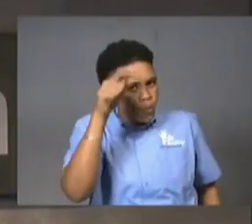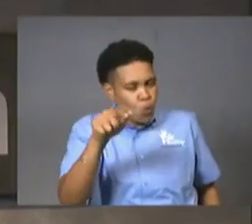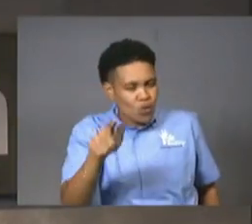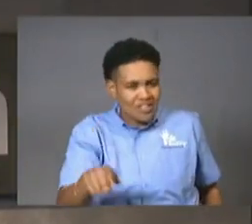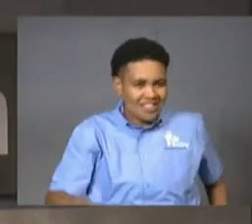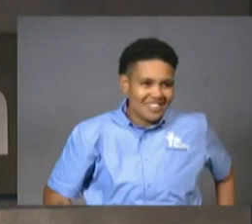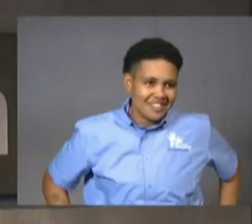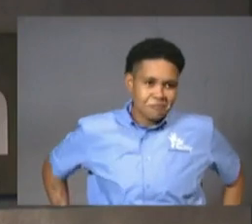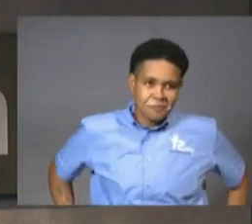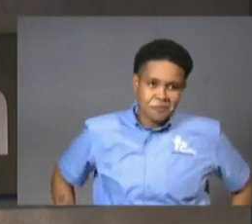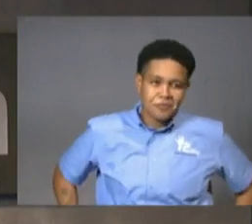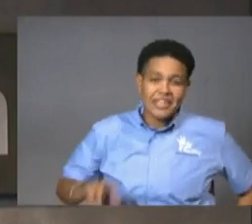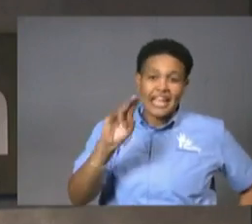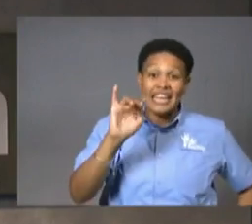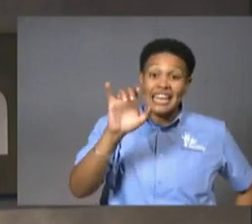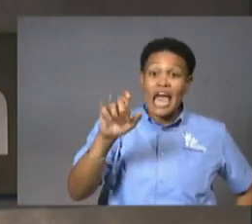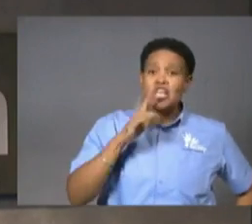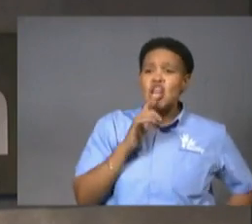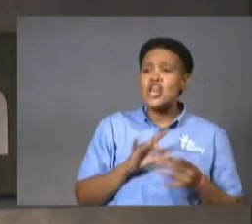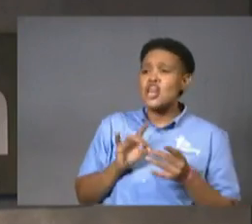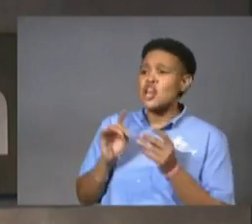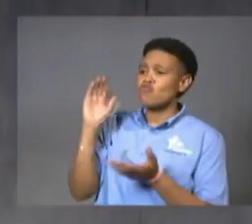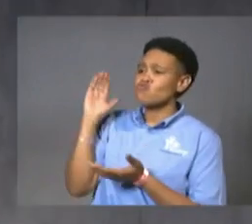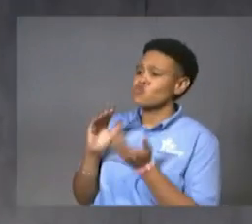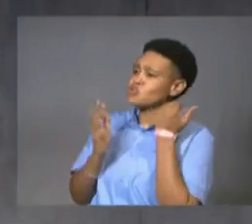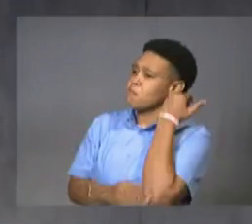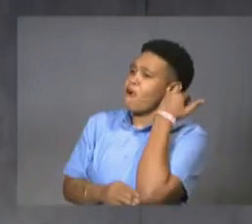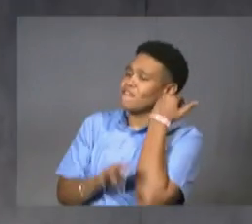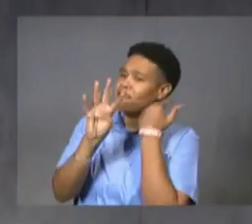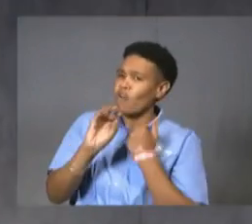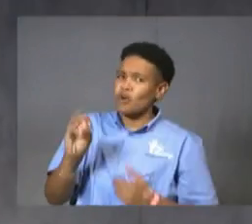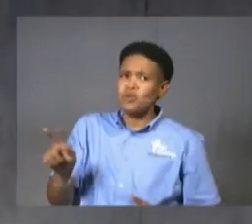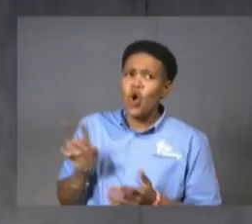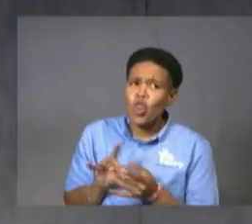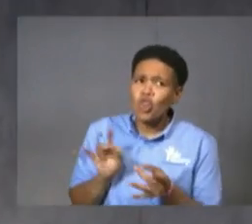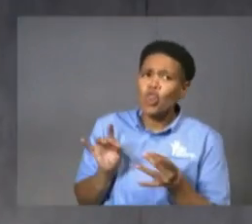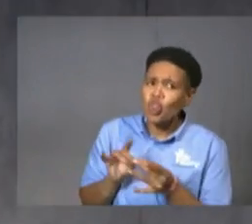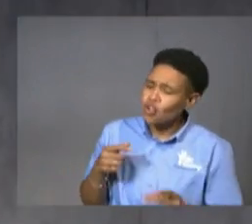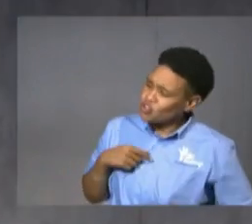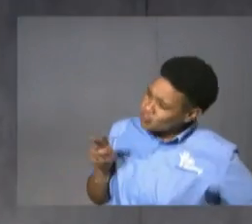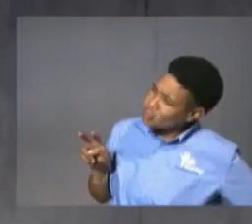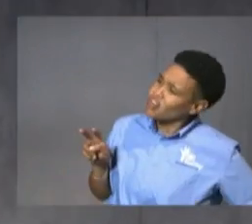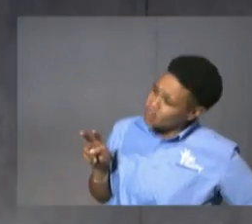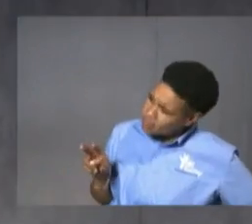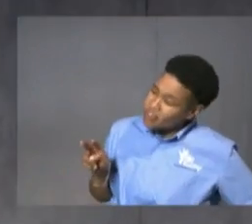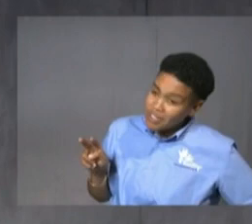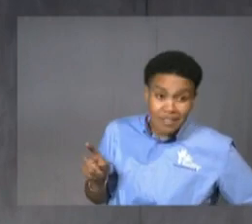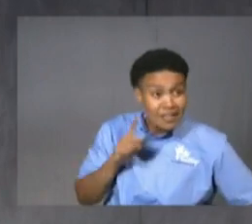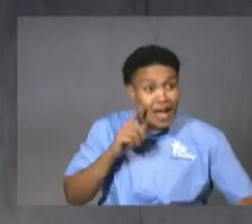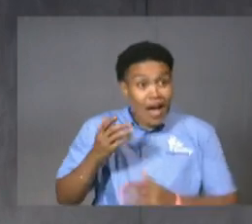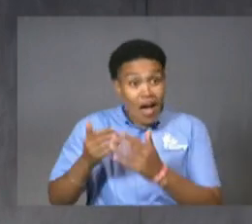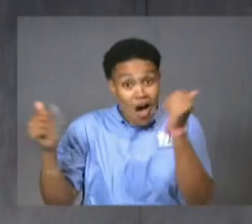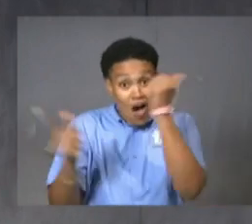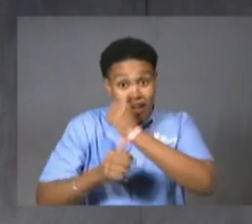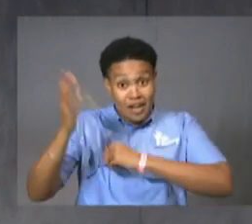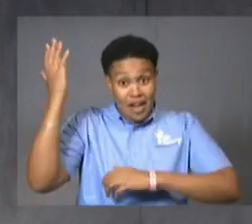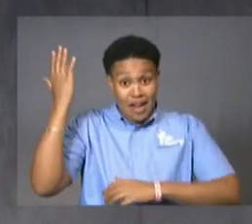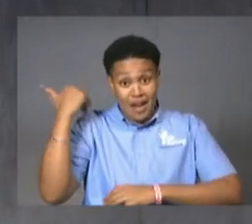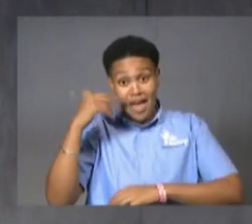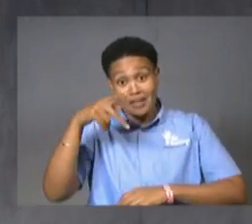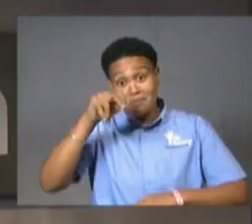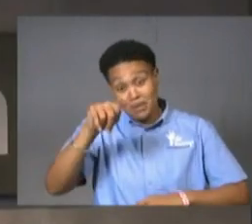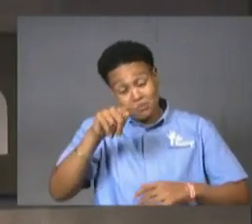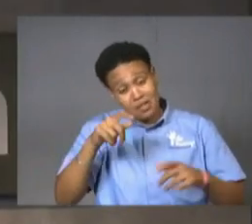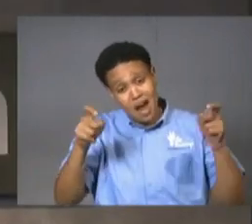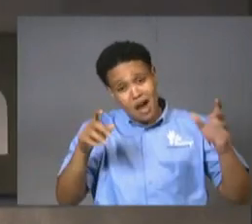Nigel talked about reducing poverty by 40%. Under the last PNP administration, poverty, which